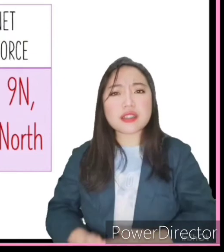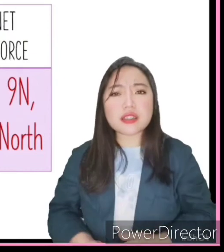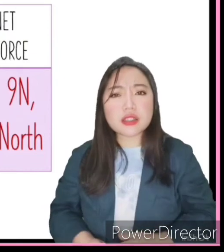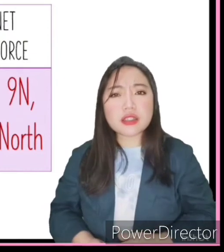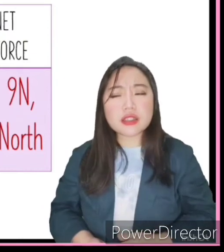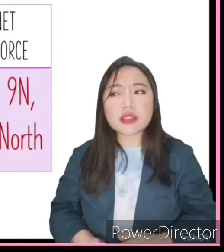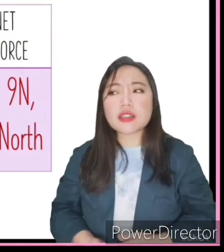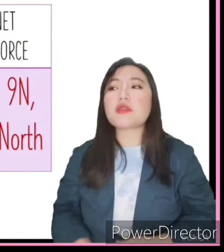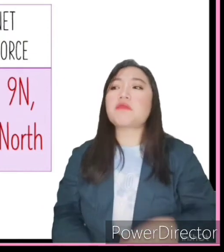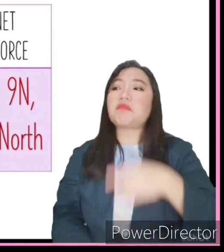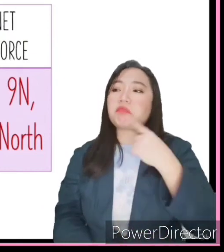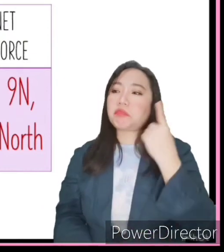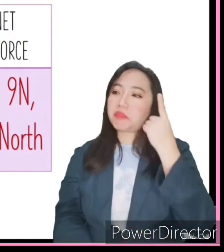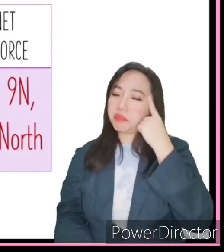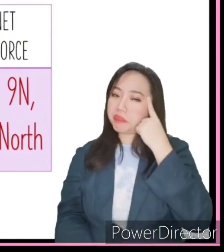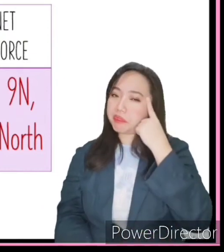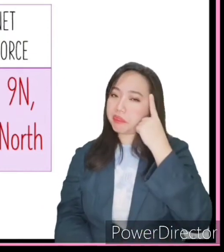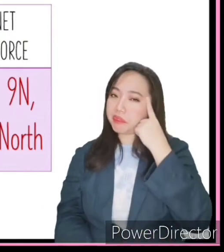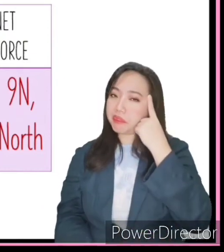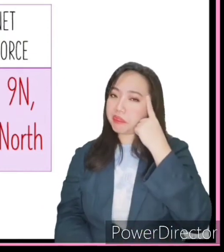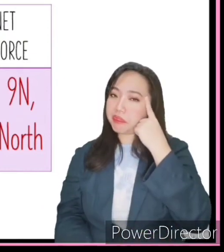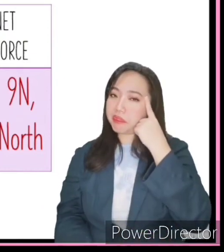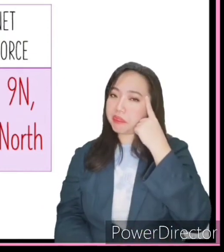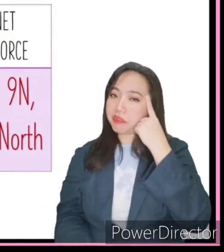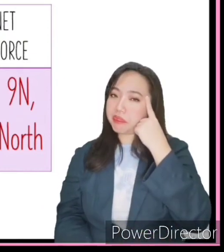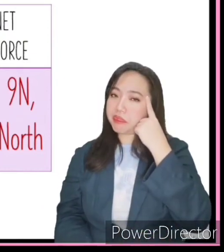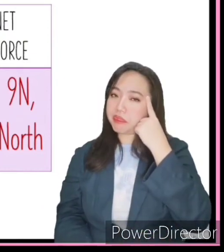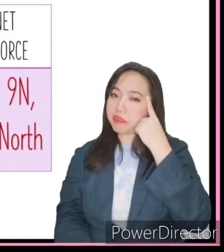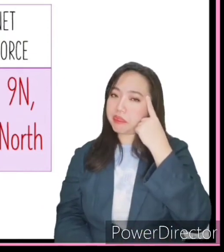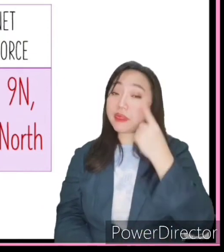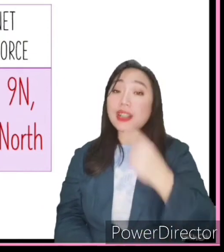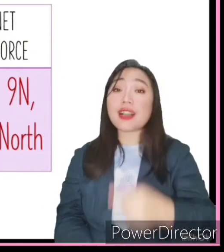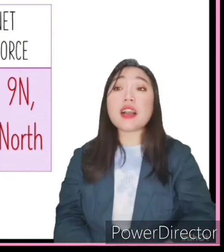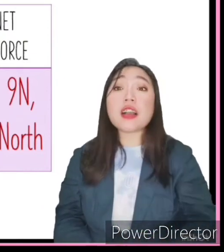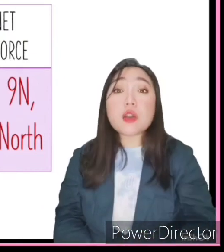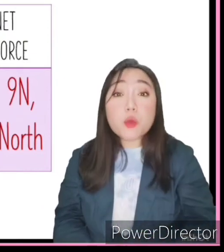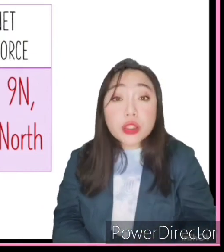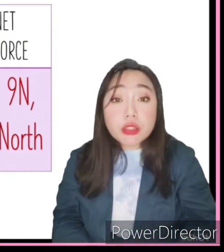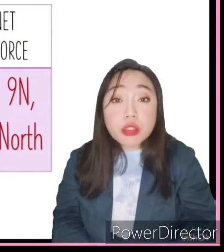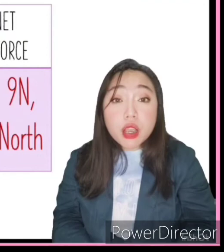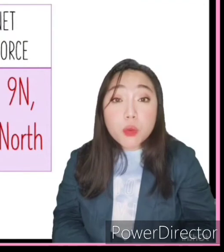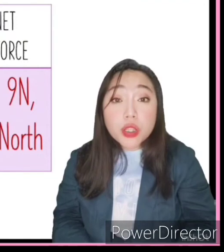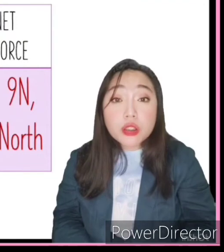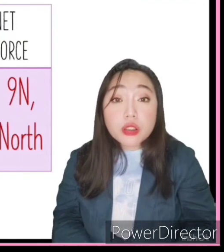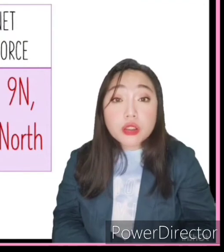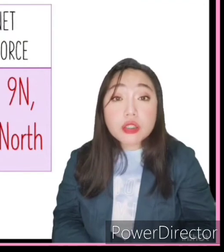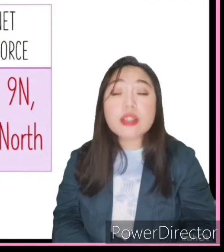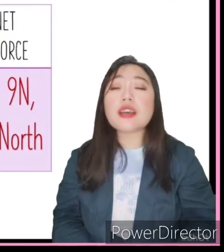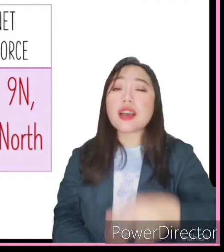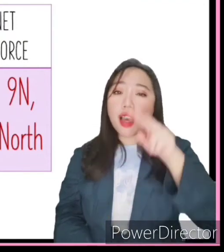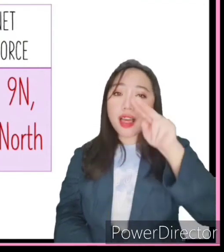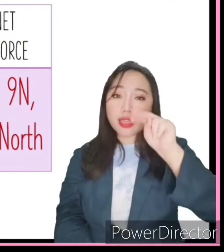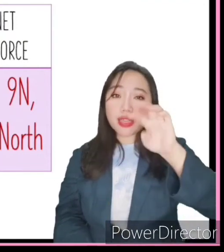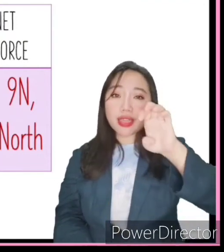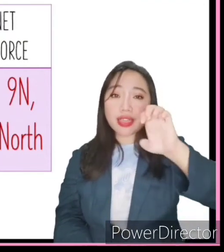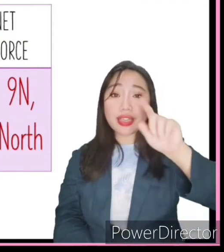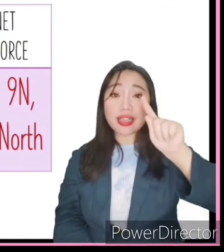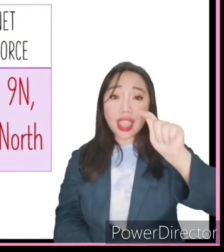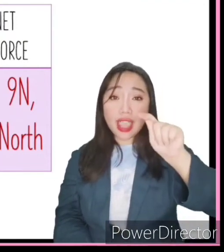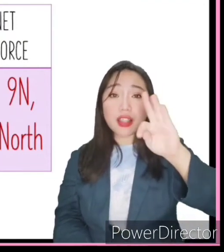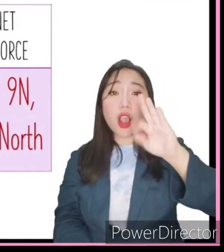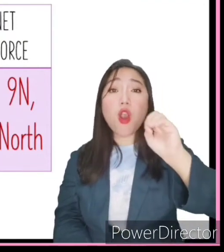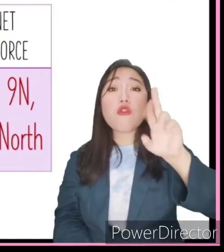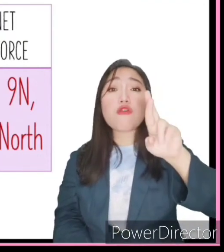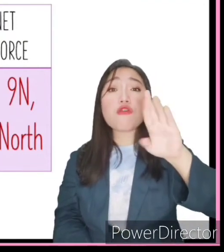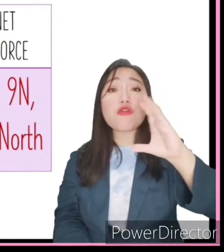what is the answer? Think about it. What is